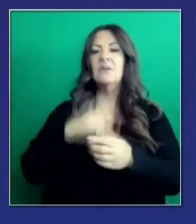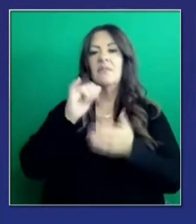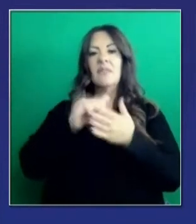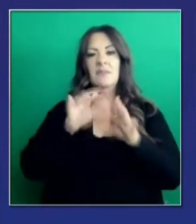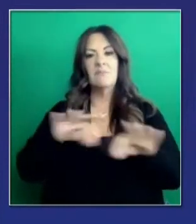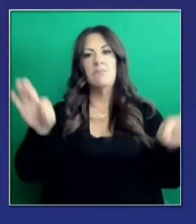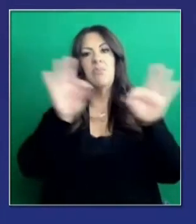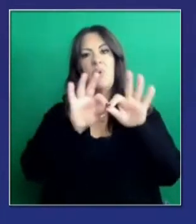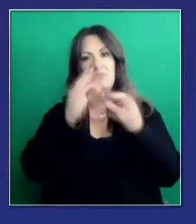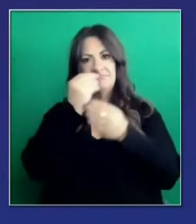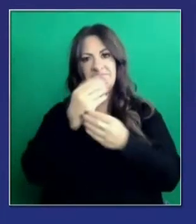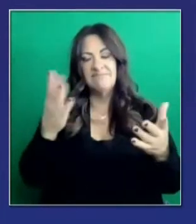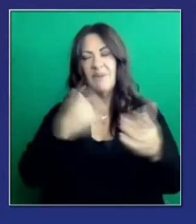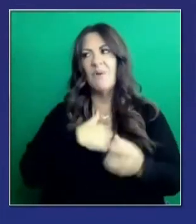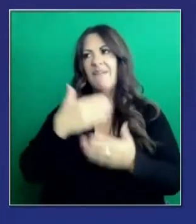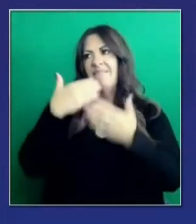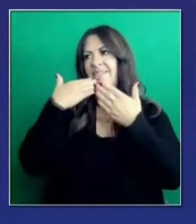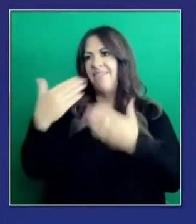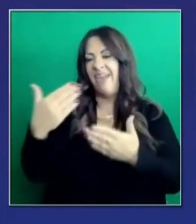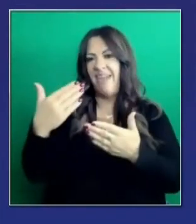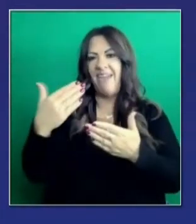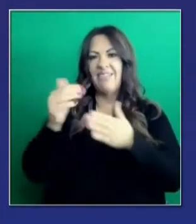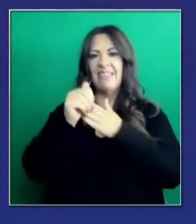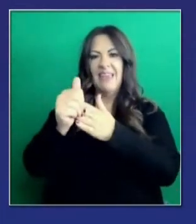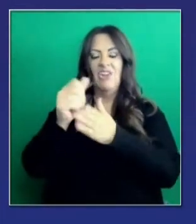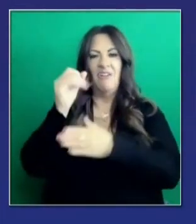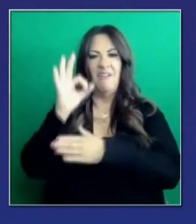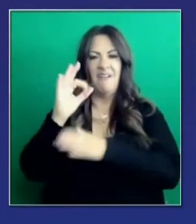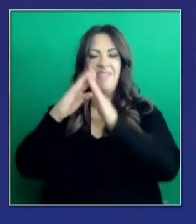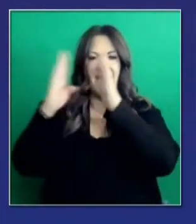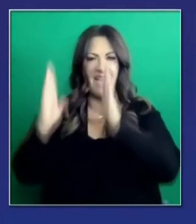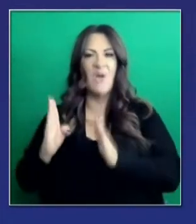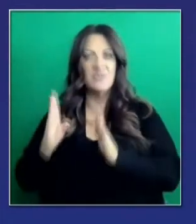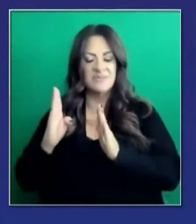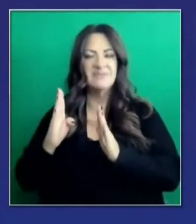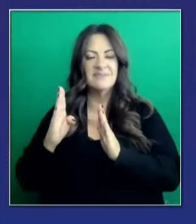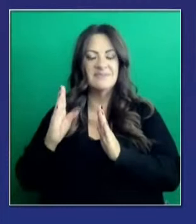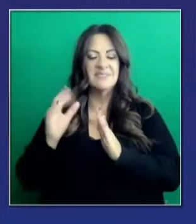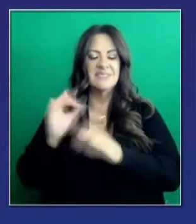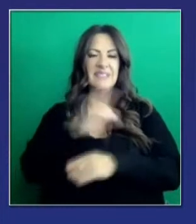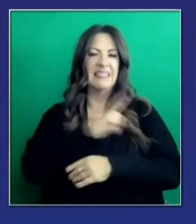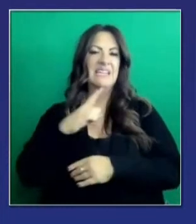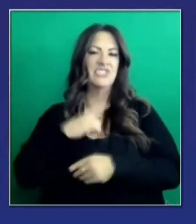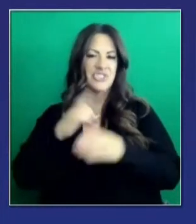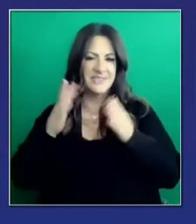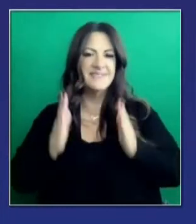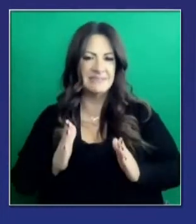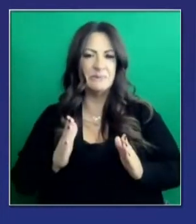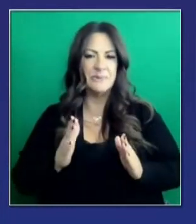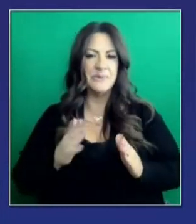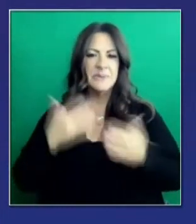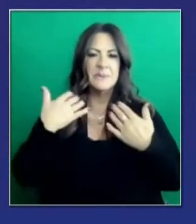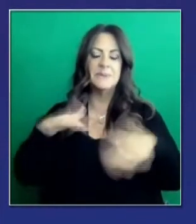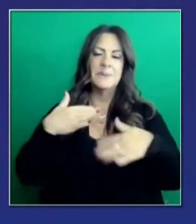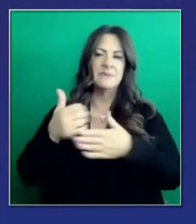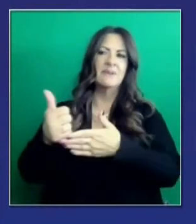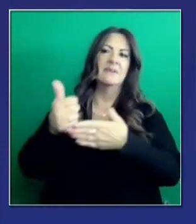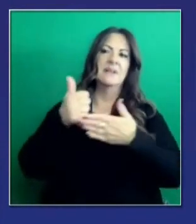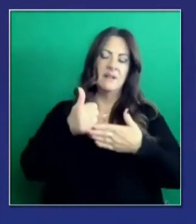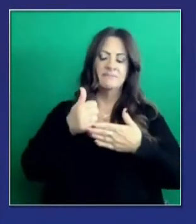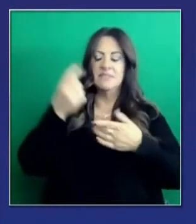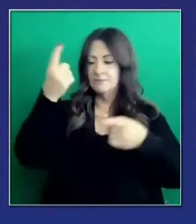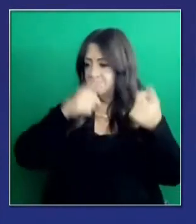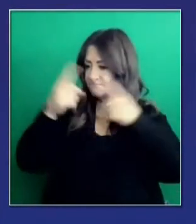them personally, their personal engagement on this. No one outsourced time and attention to getting a deal done, now